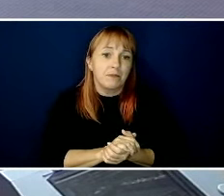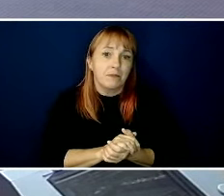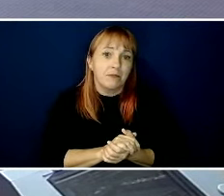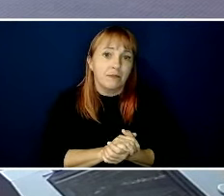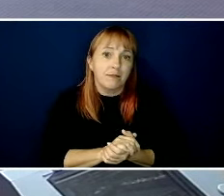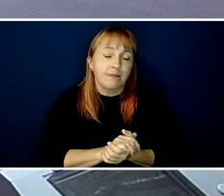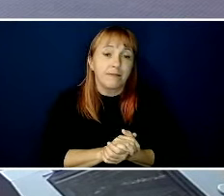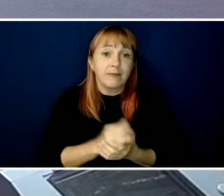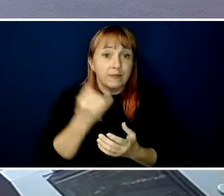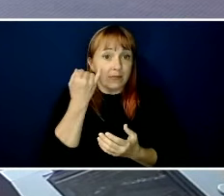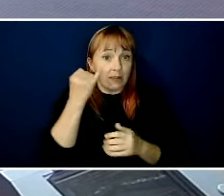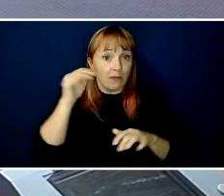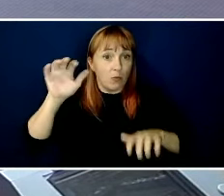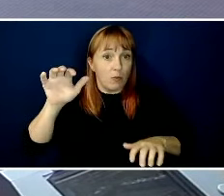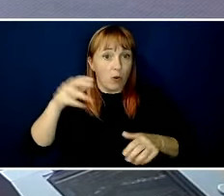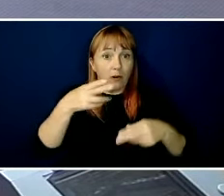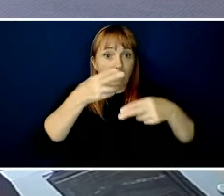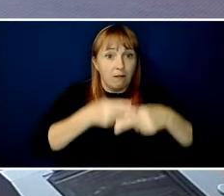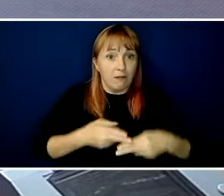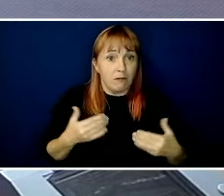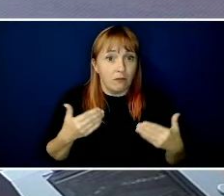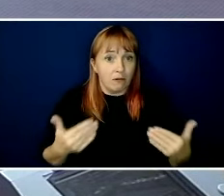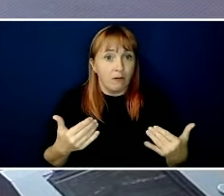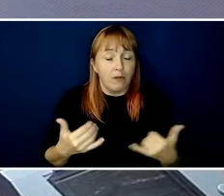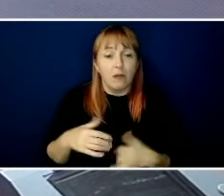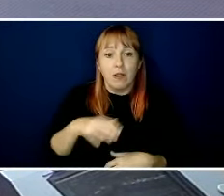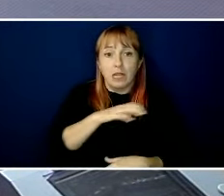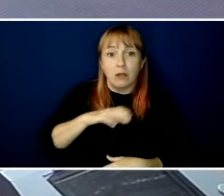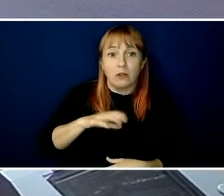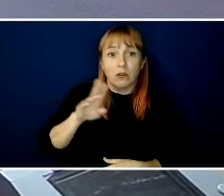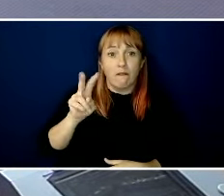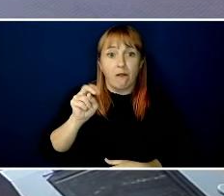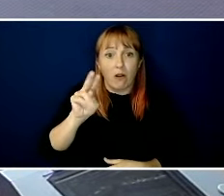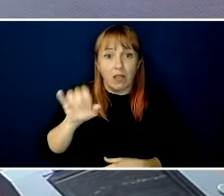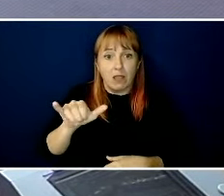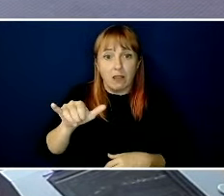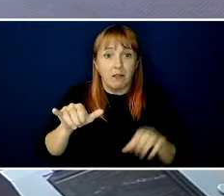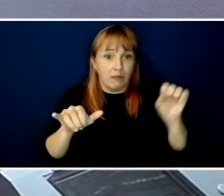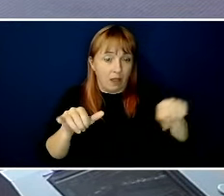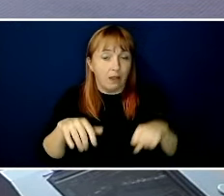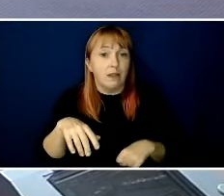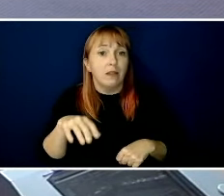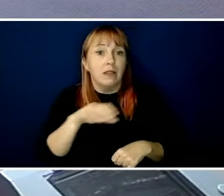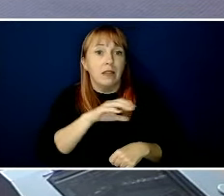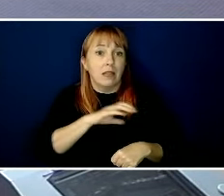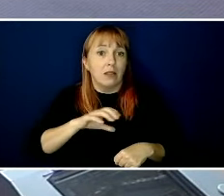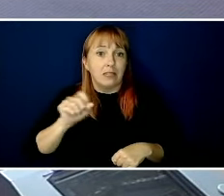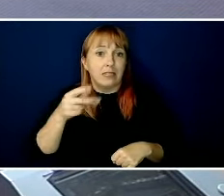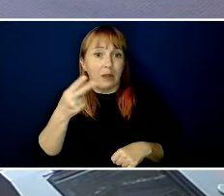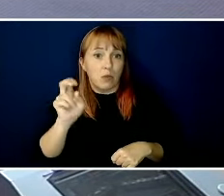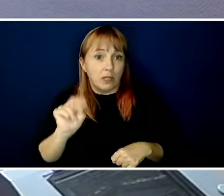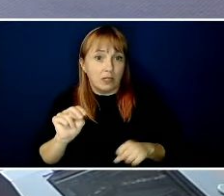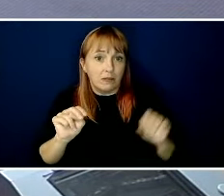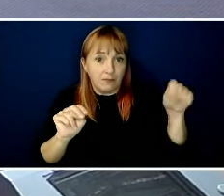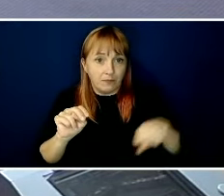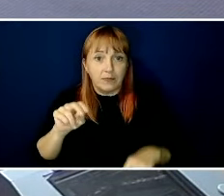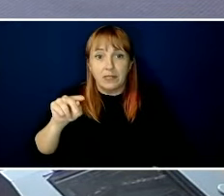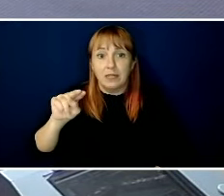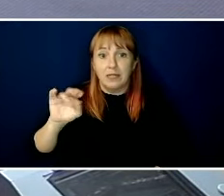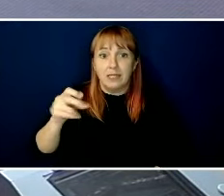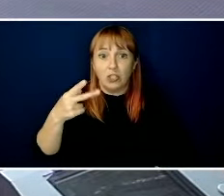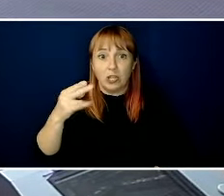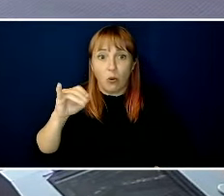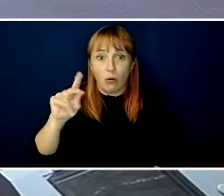If the recorder will please call the roll. Councillor Varney. Aye. Councillor Stapleton. Aye. Councillor Nishioka.